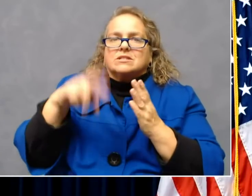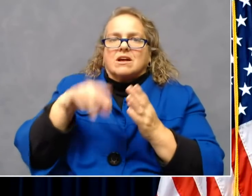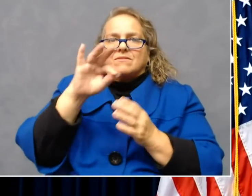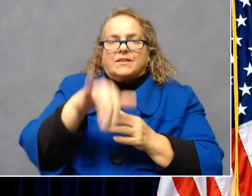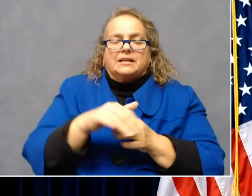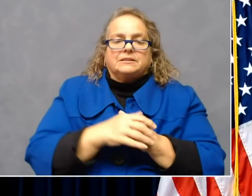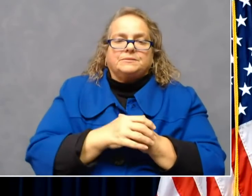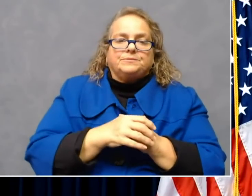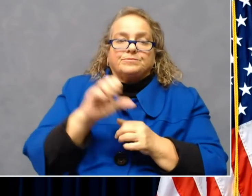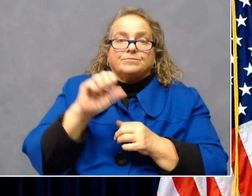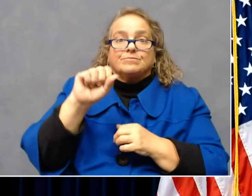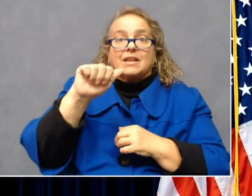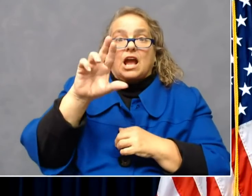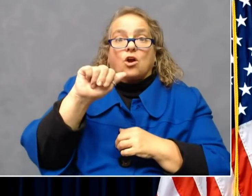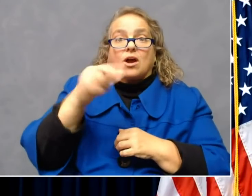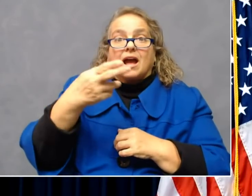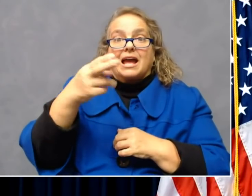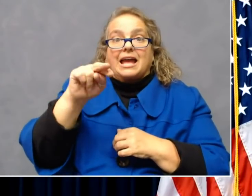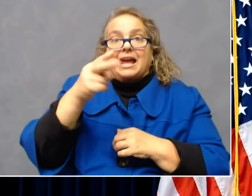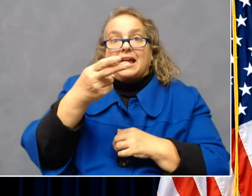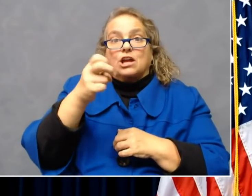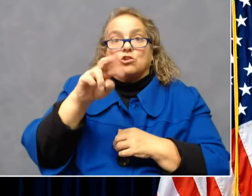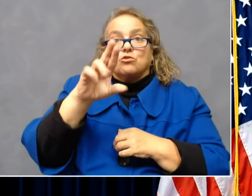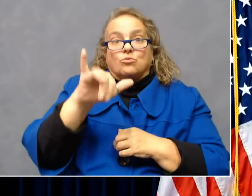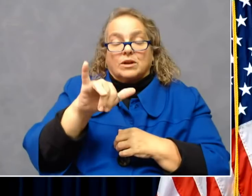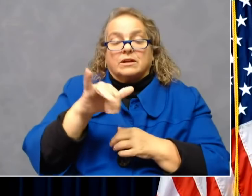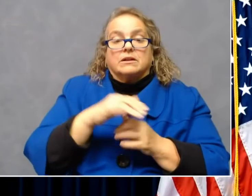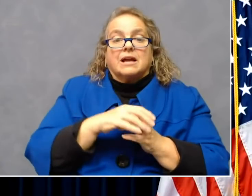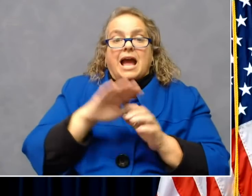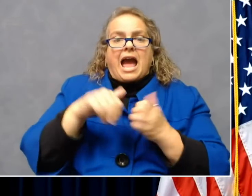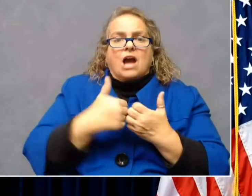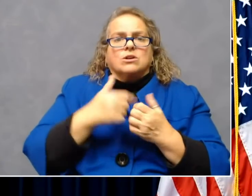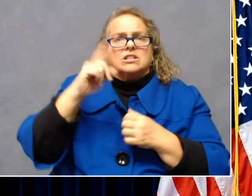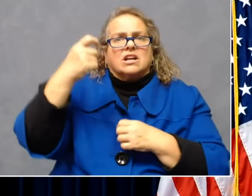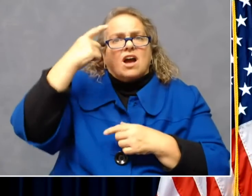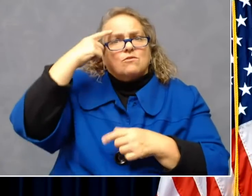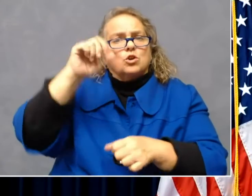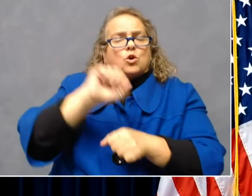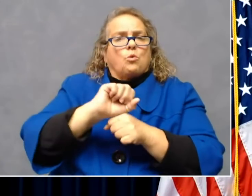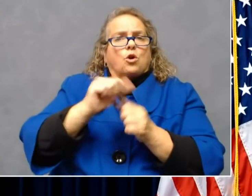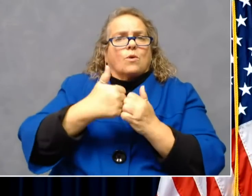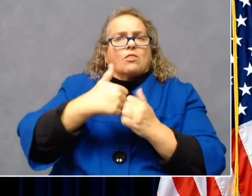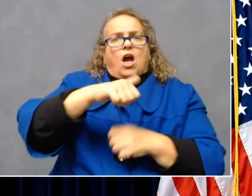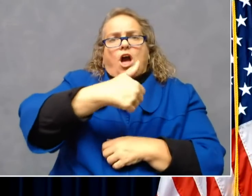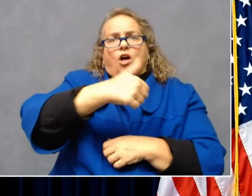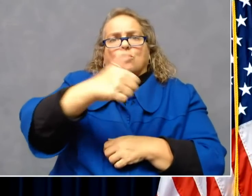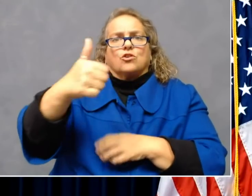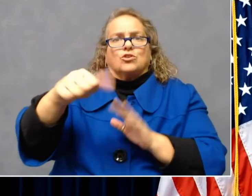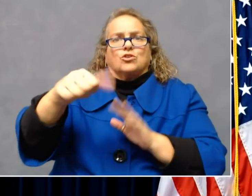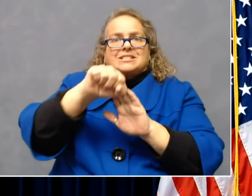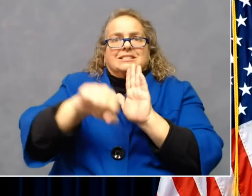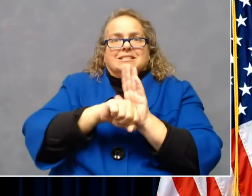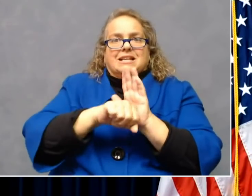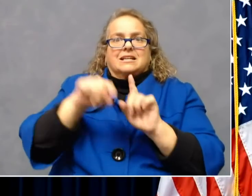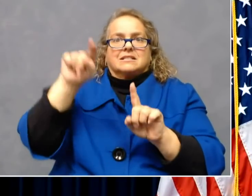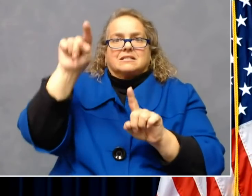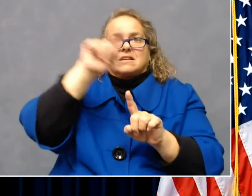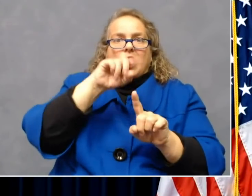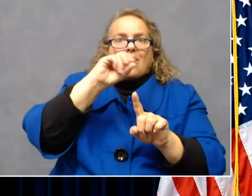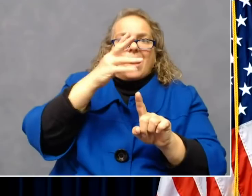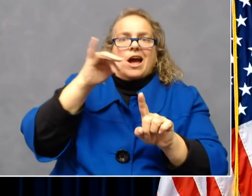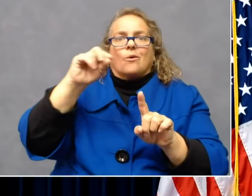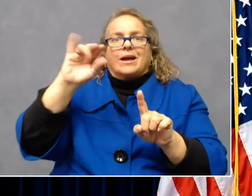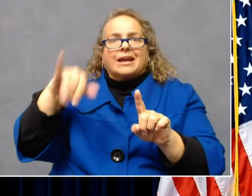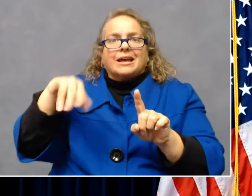has the governor worked with surrounding states when responding to the COVID-19 pandemic? We work in a number of different ways. I have regular